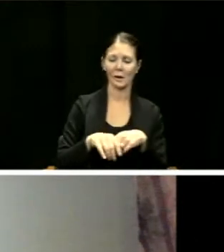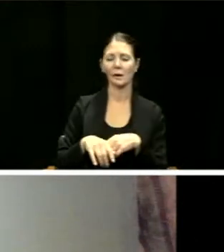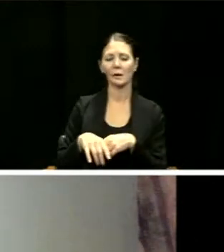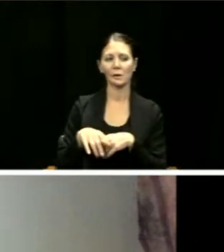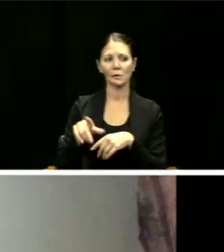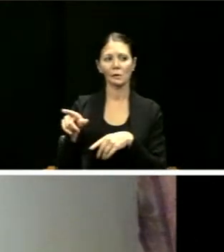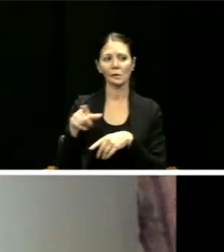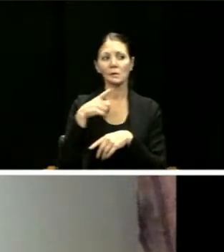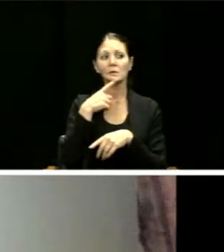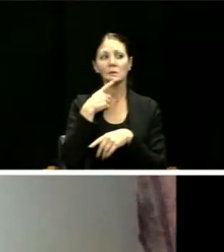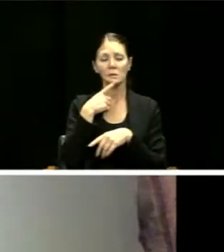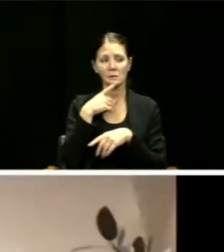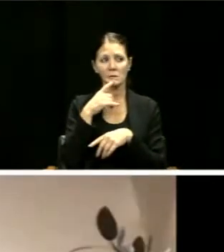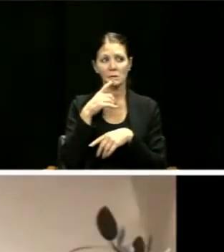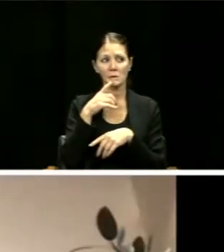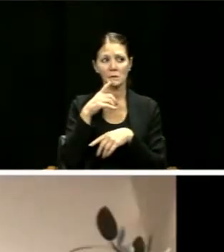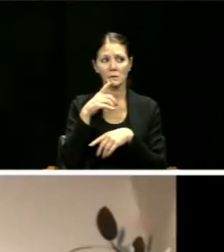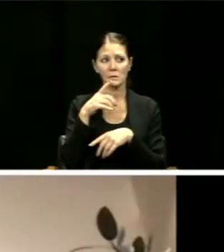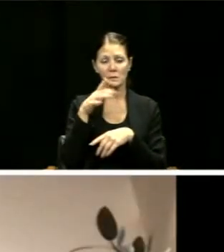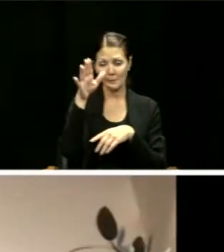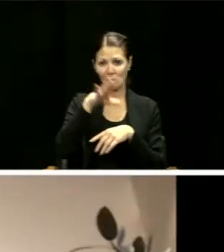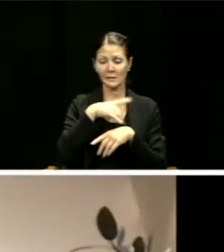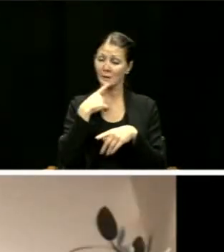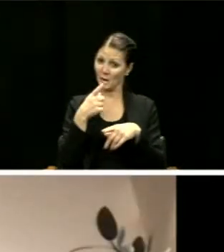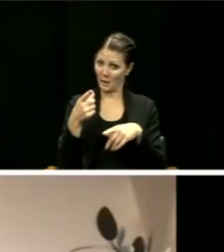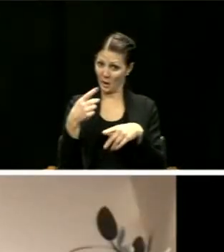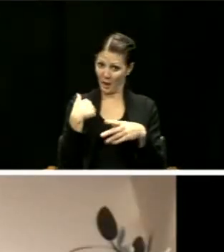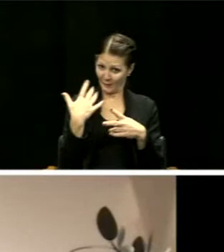And is there an option to